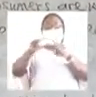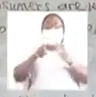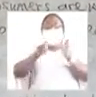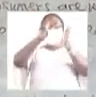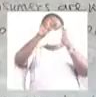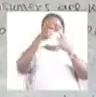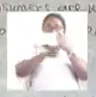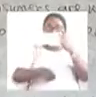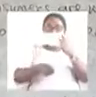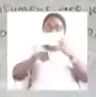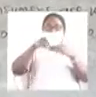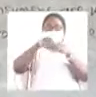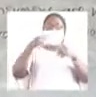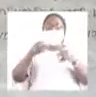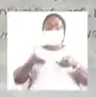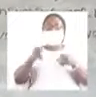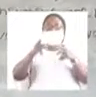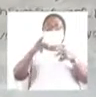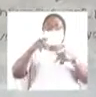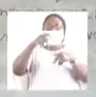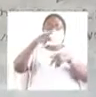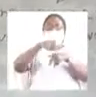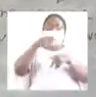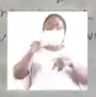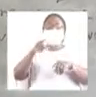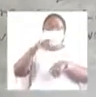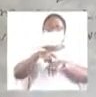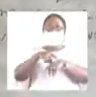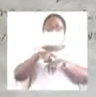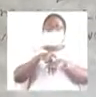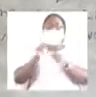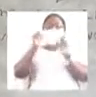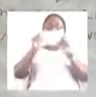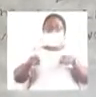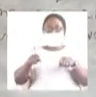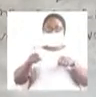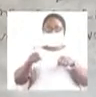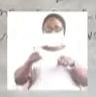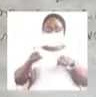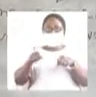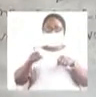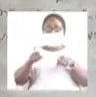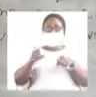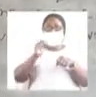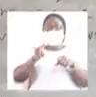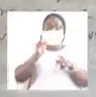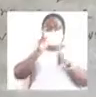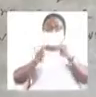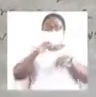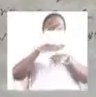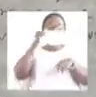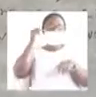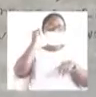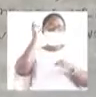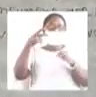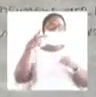a given period of time. I just saw an omission, an able. So viewer at home, if you